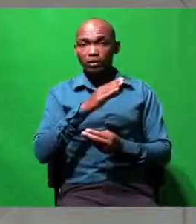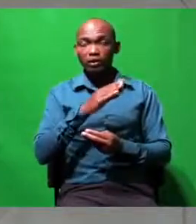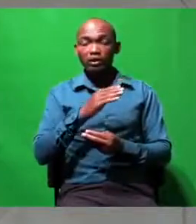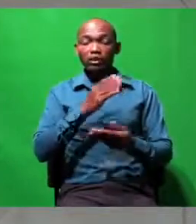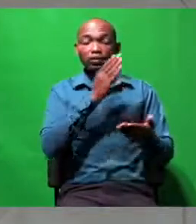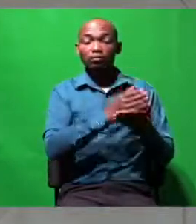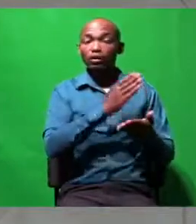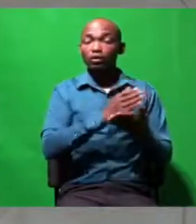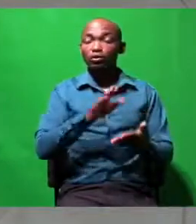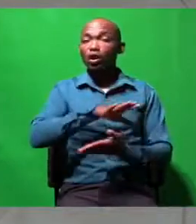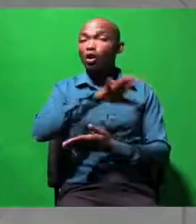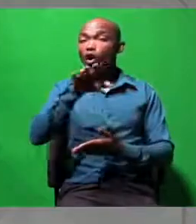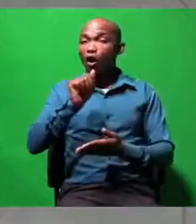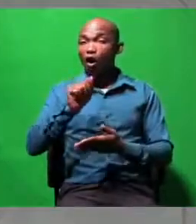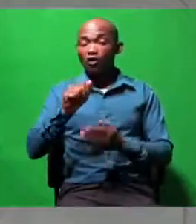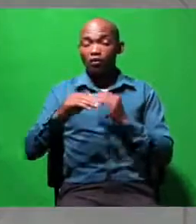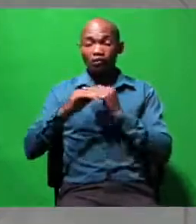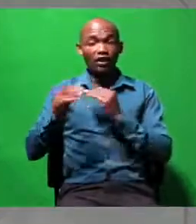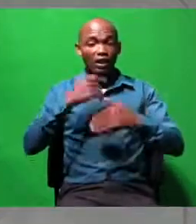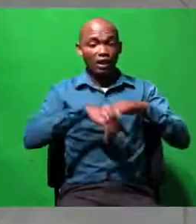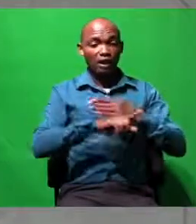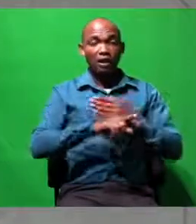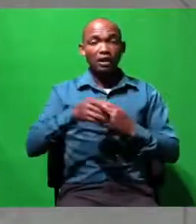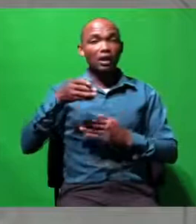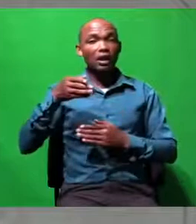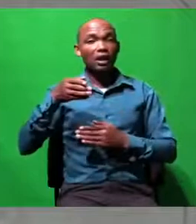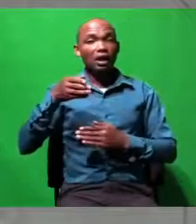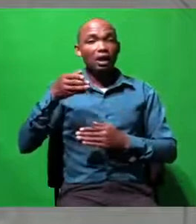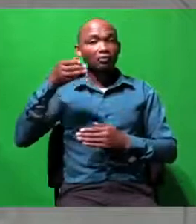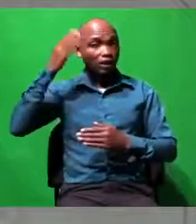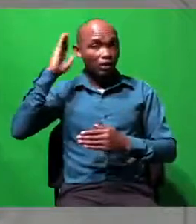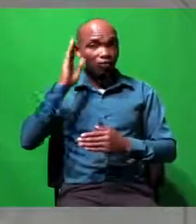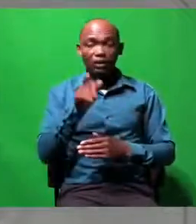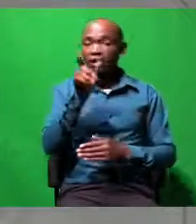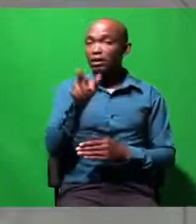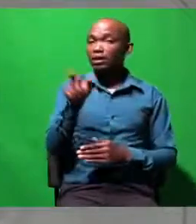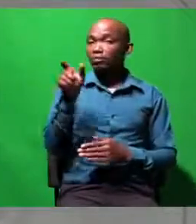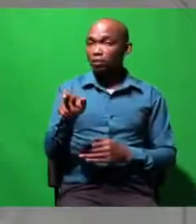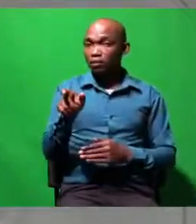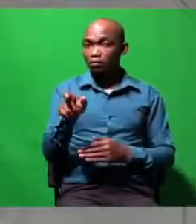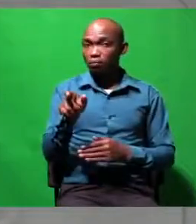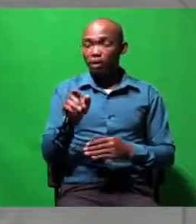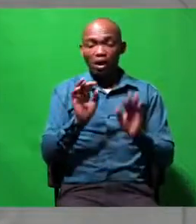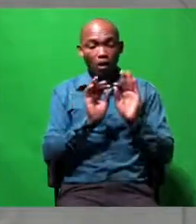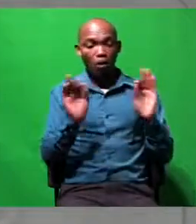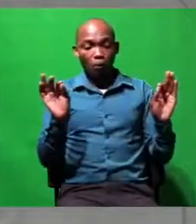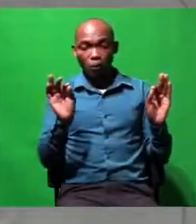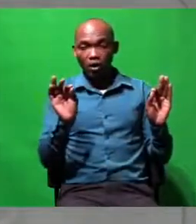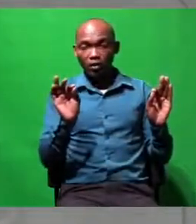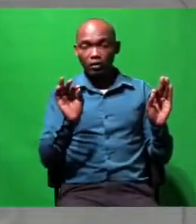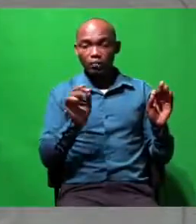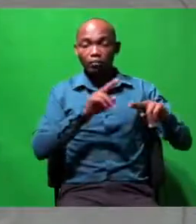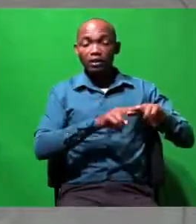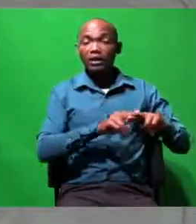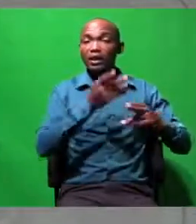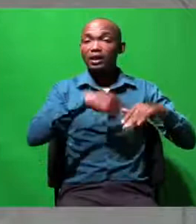important so as to make sure all affairs of the government, all affairs of the people are well